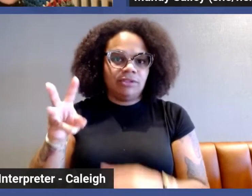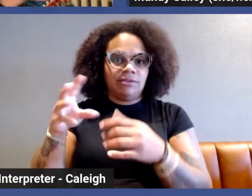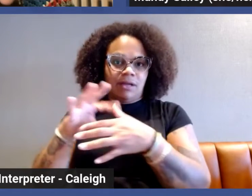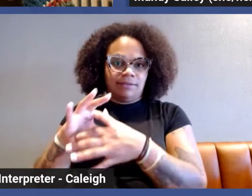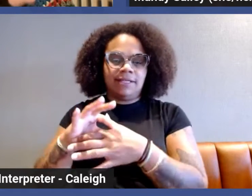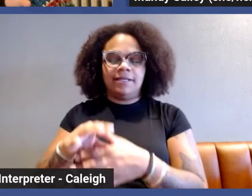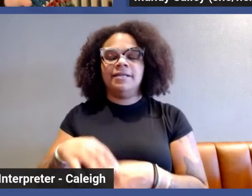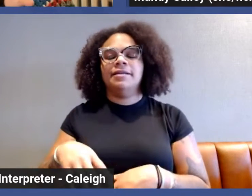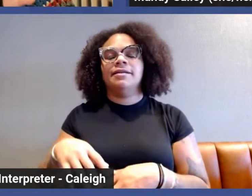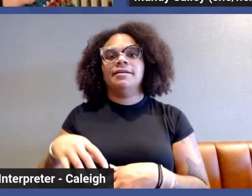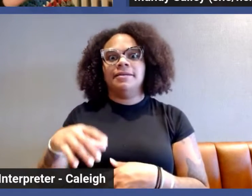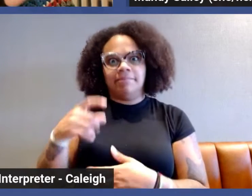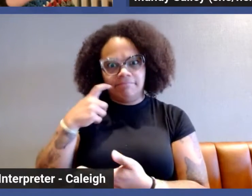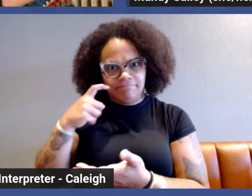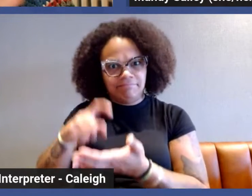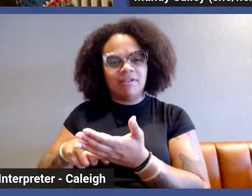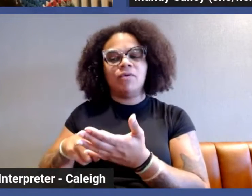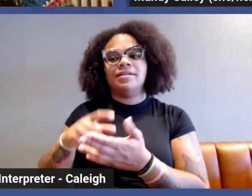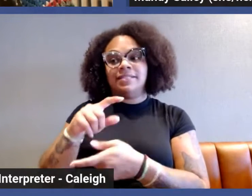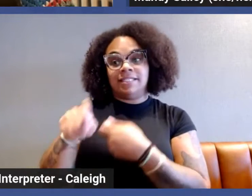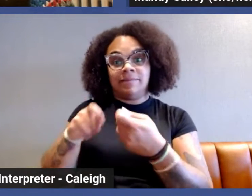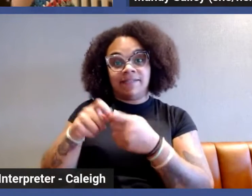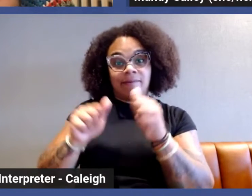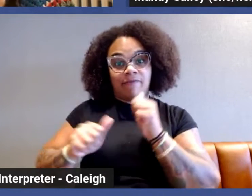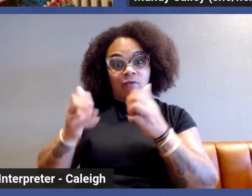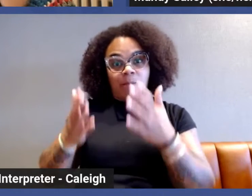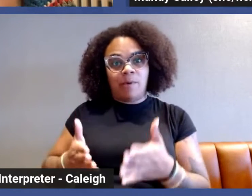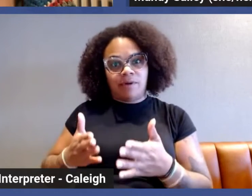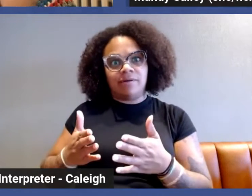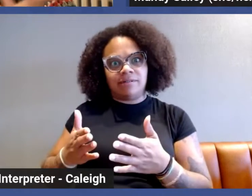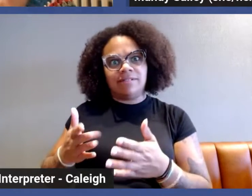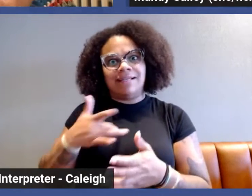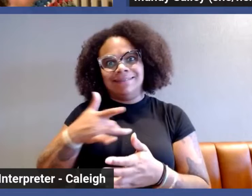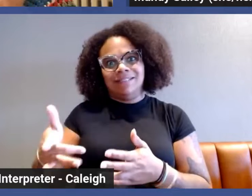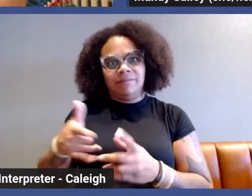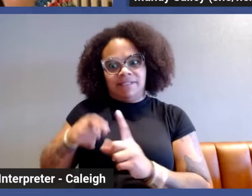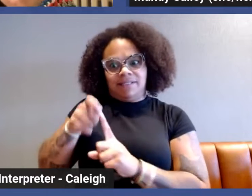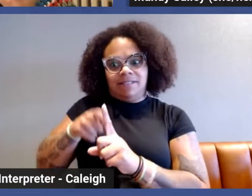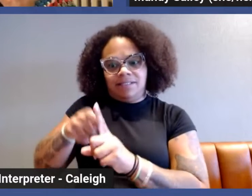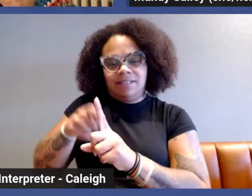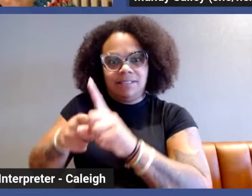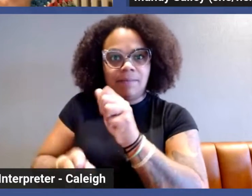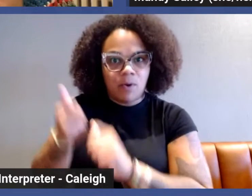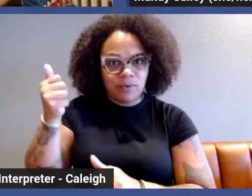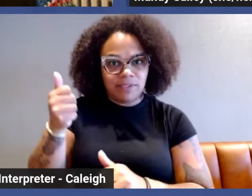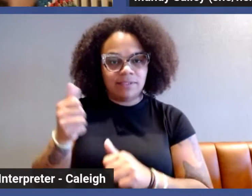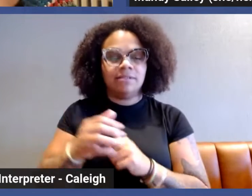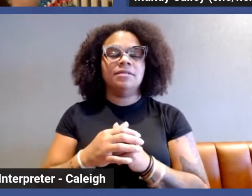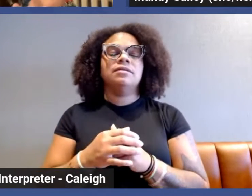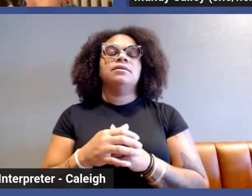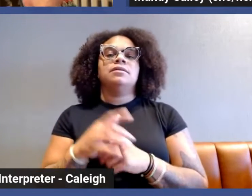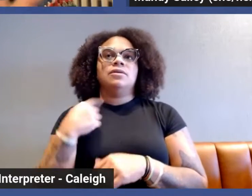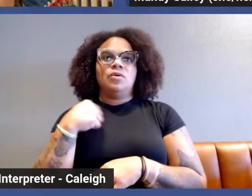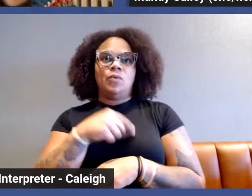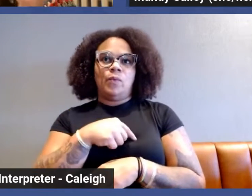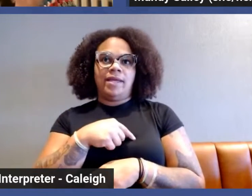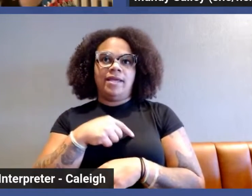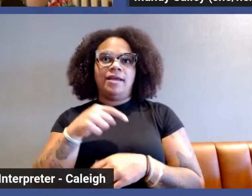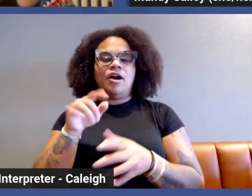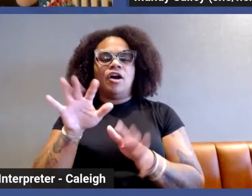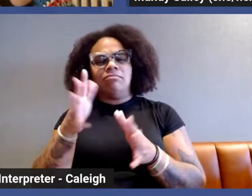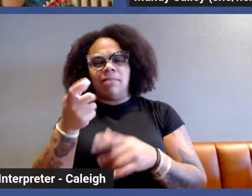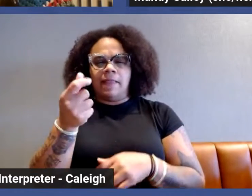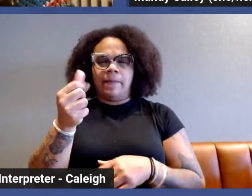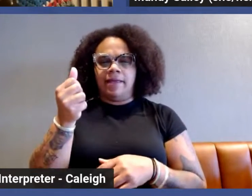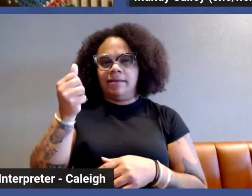of particular performers. So again, we have to be somewhat, we're theorizing to some degree what